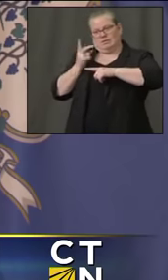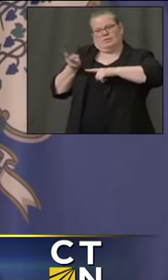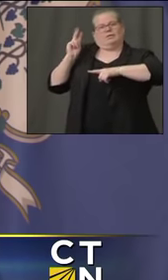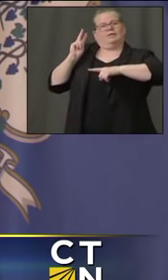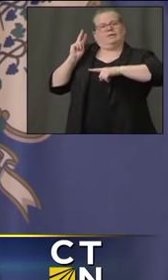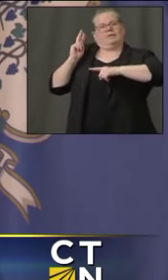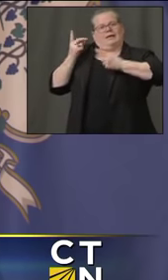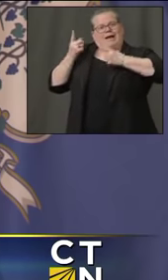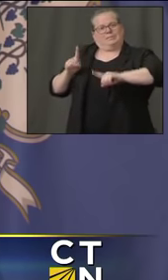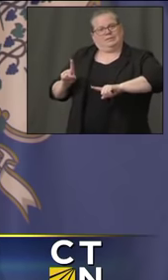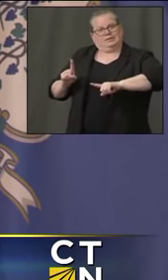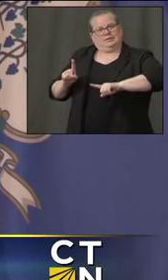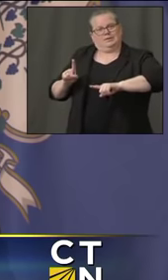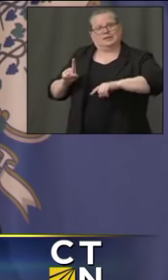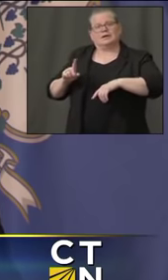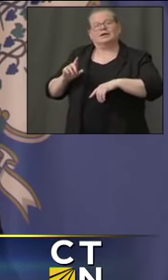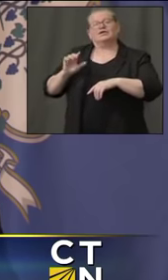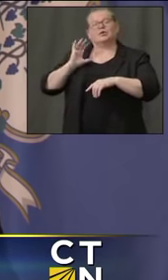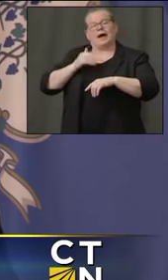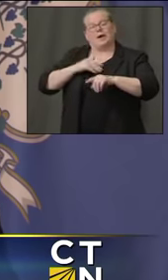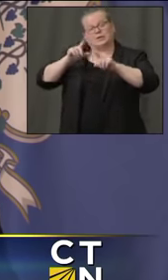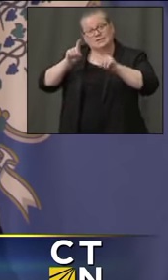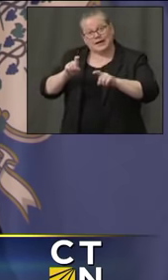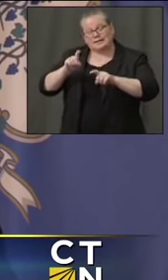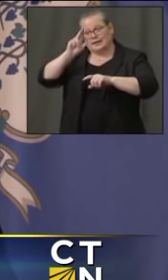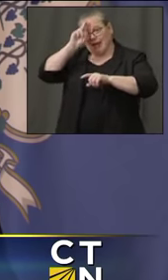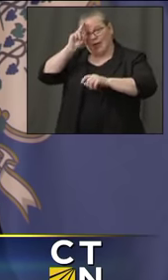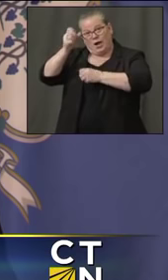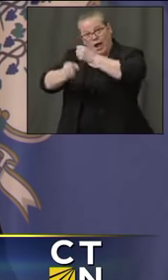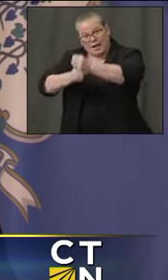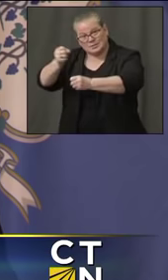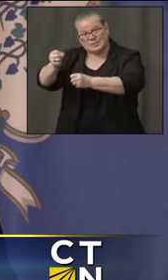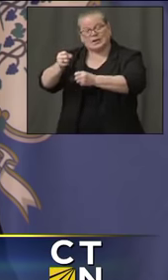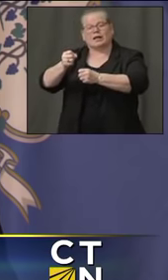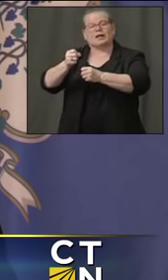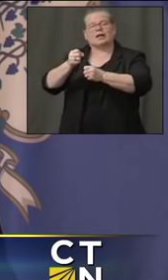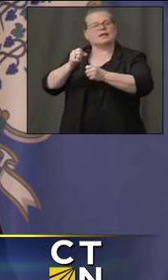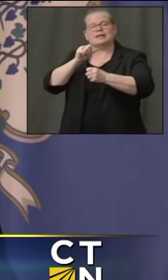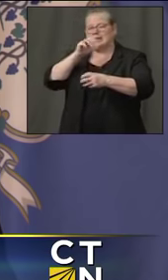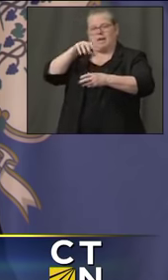7 metrics, but it breaks your heart every day seeing those numbers.